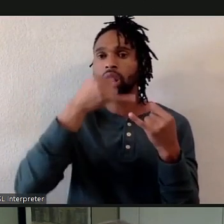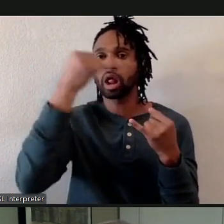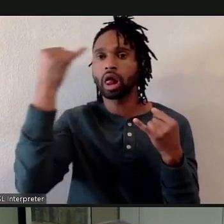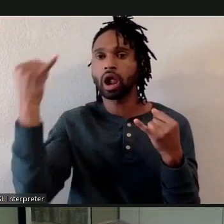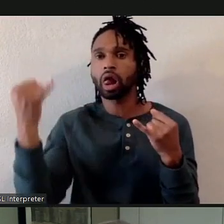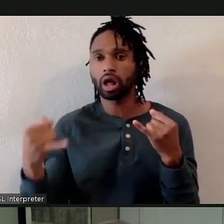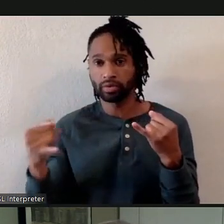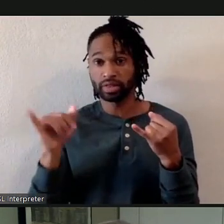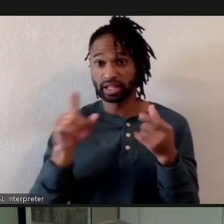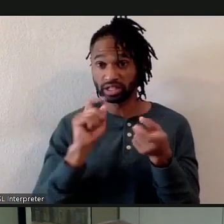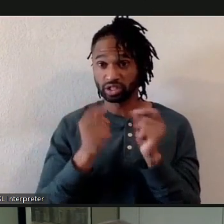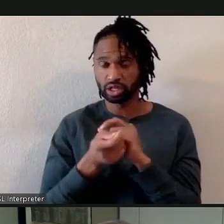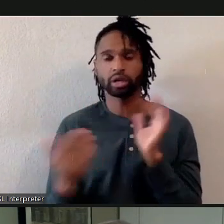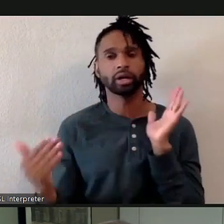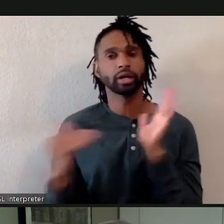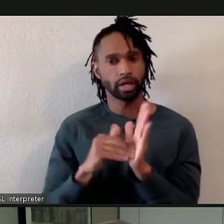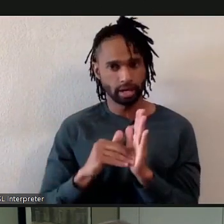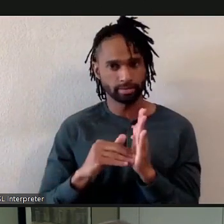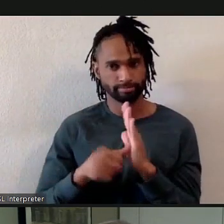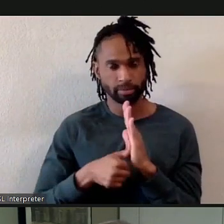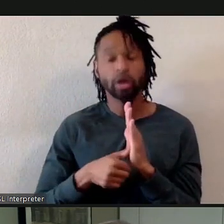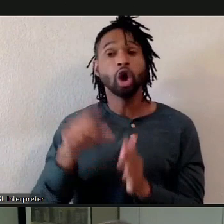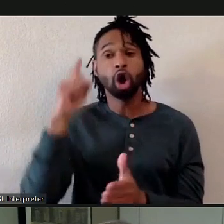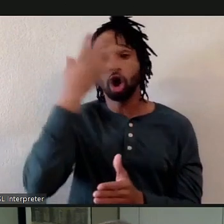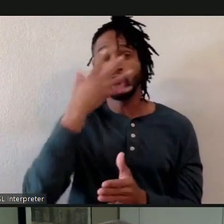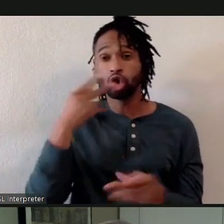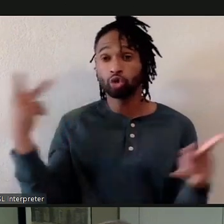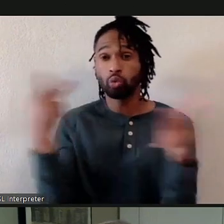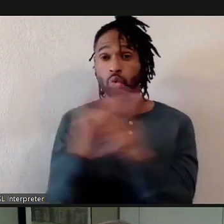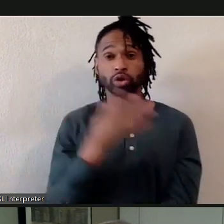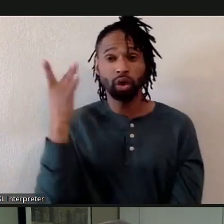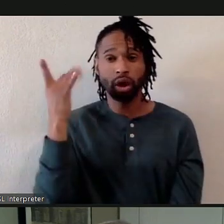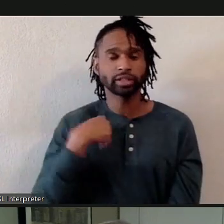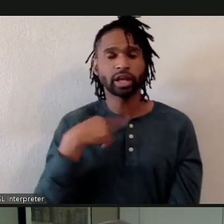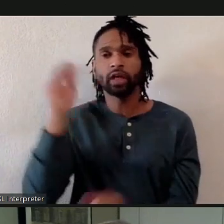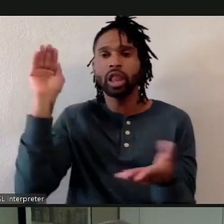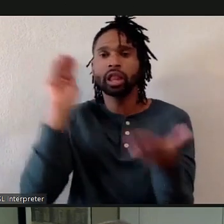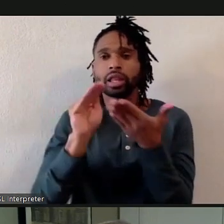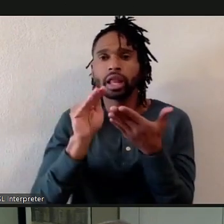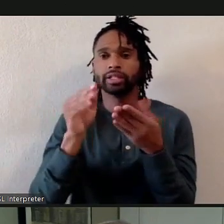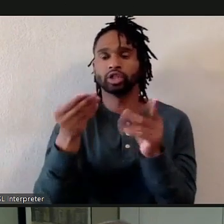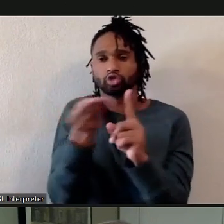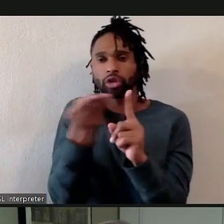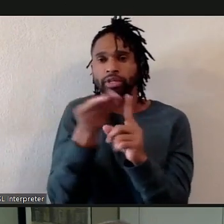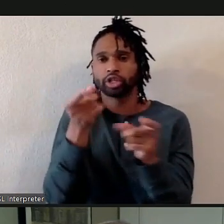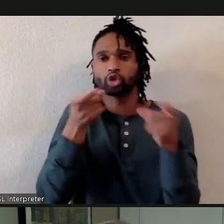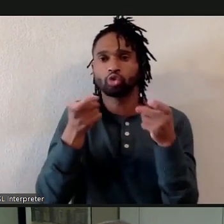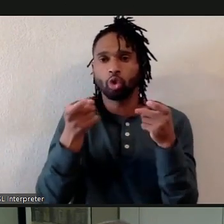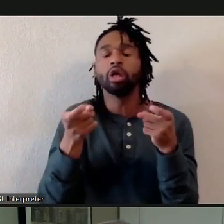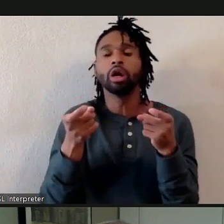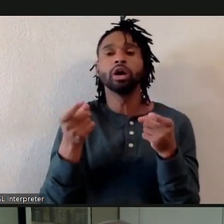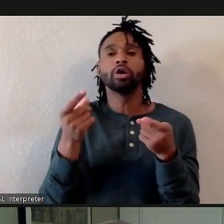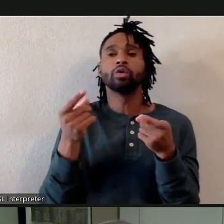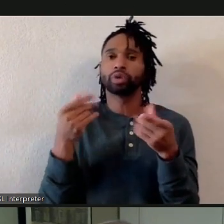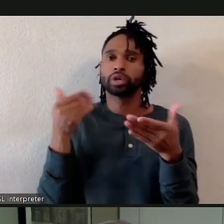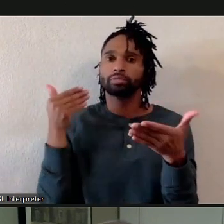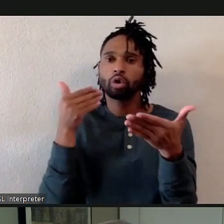So again, this looks even worse because we have less transmission control as we head into